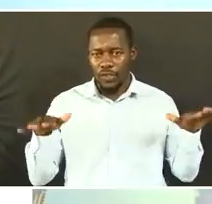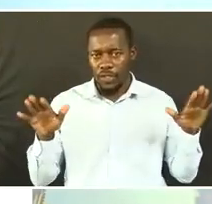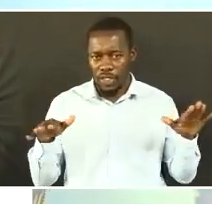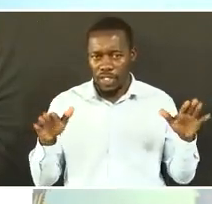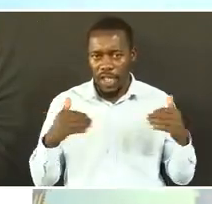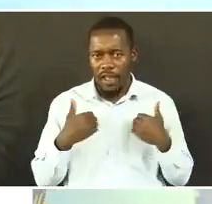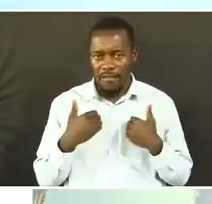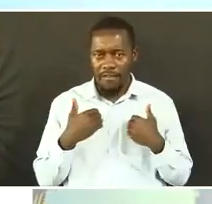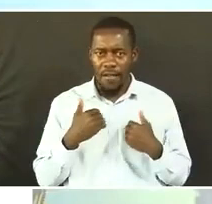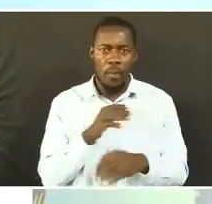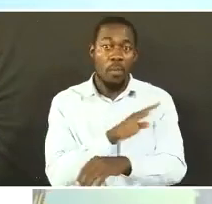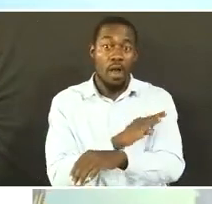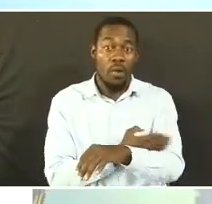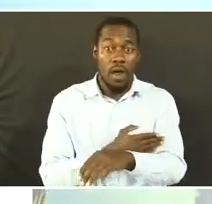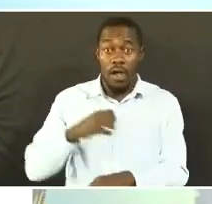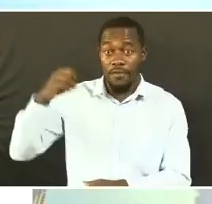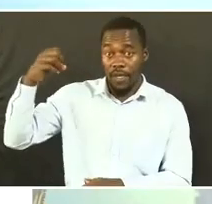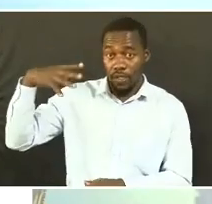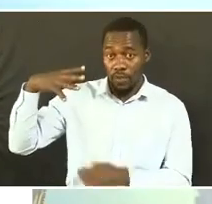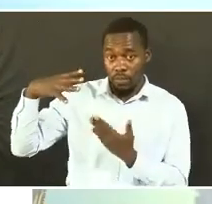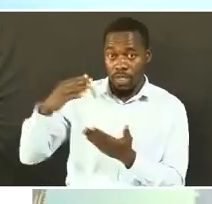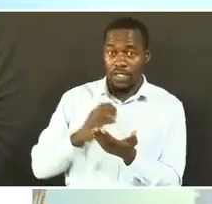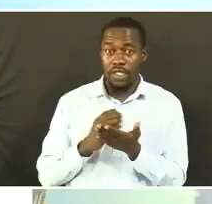Revelation 18 says, "And I saw another angel